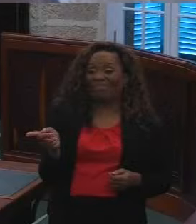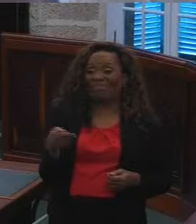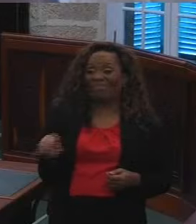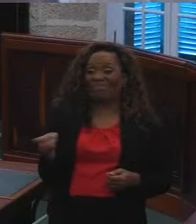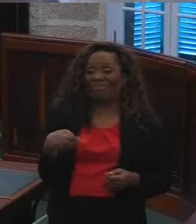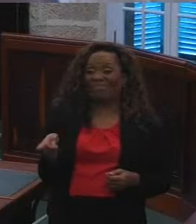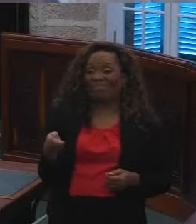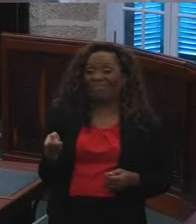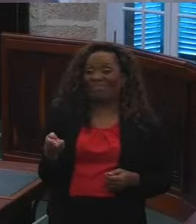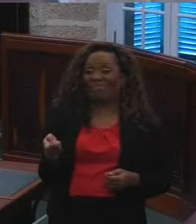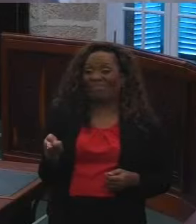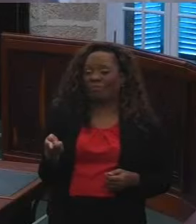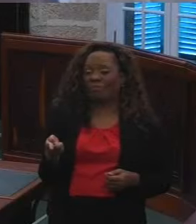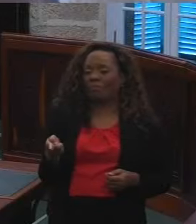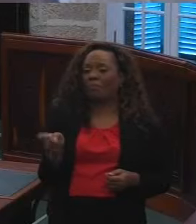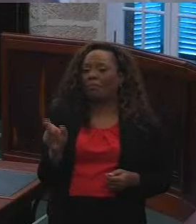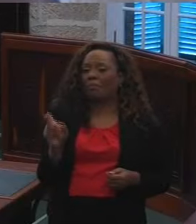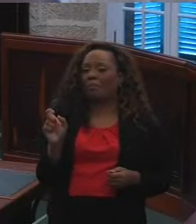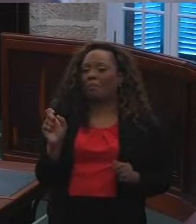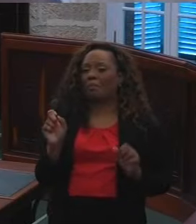guilty, can be fined